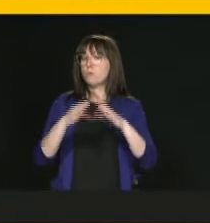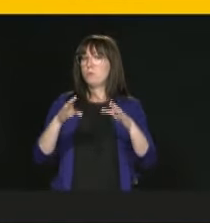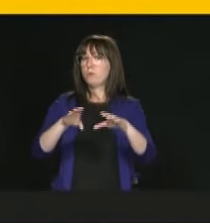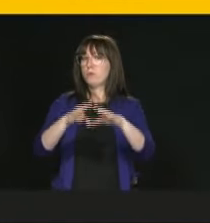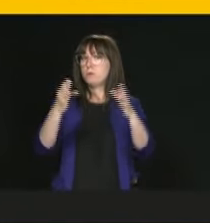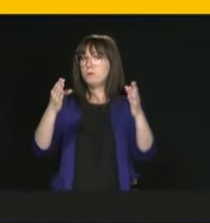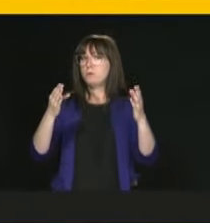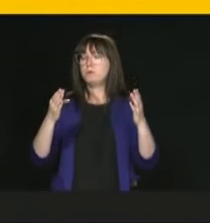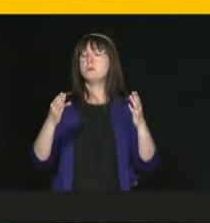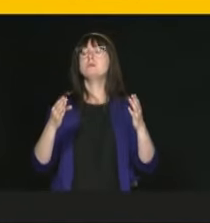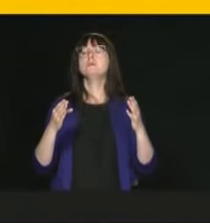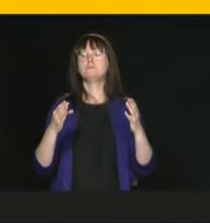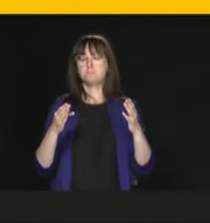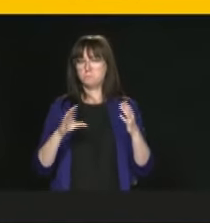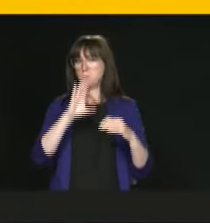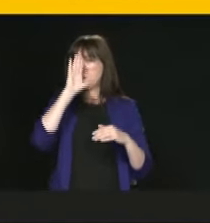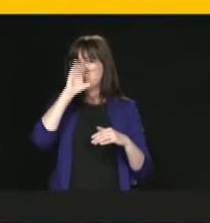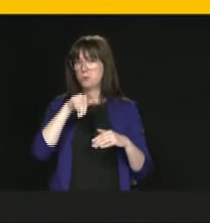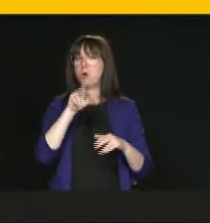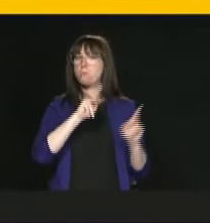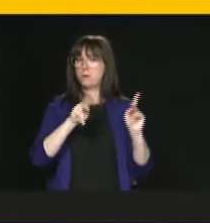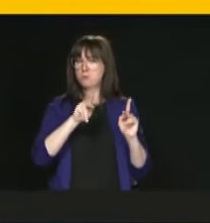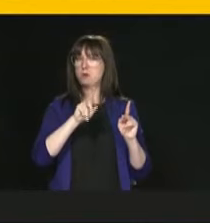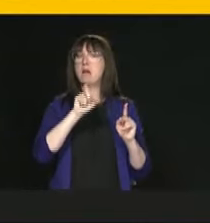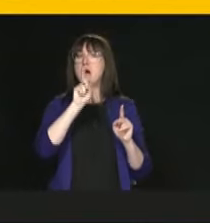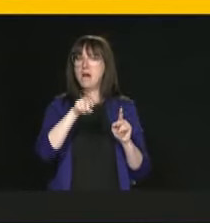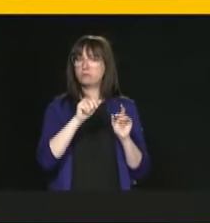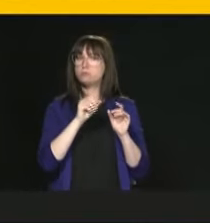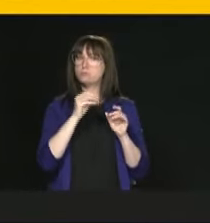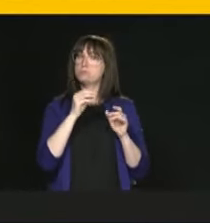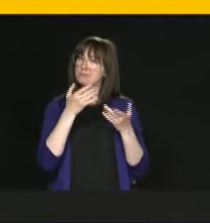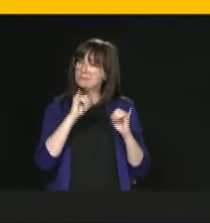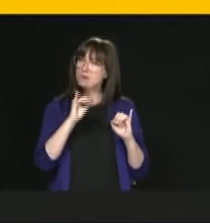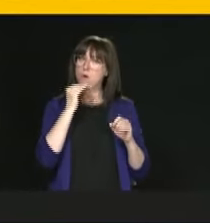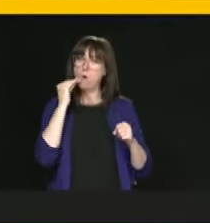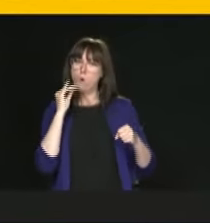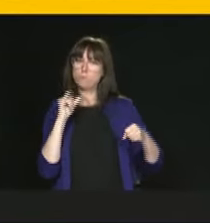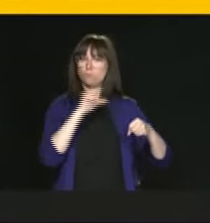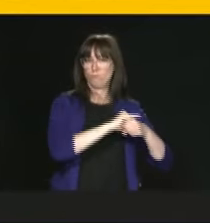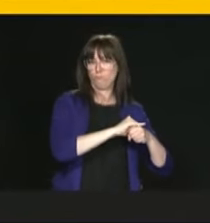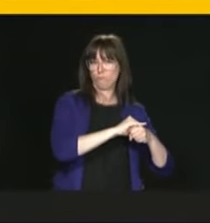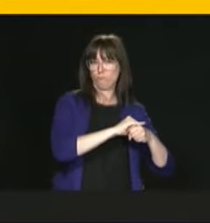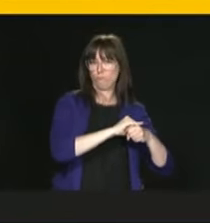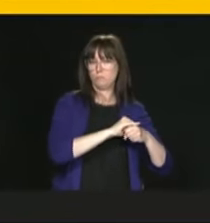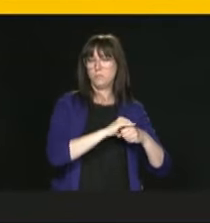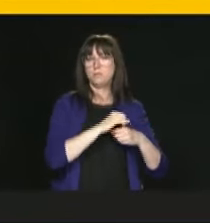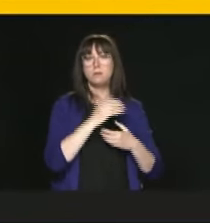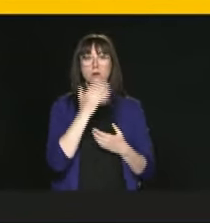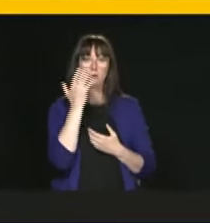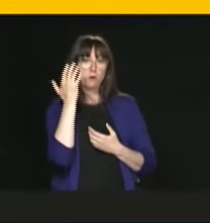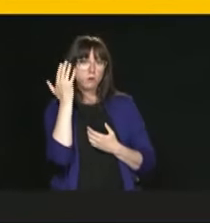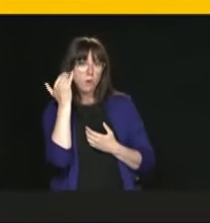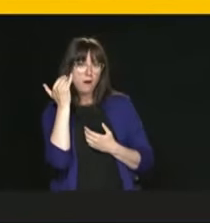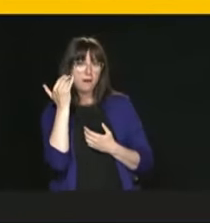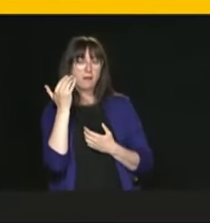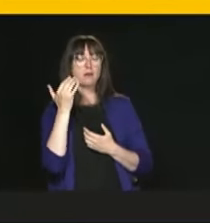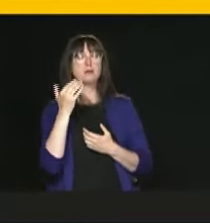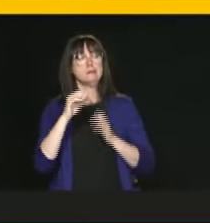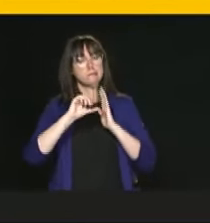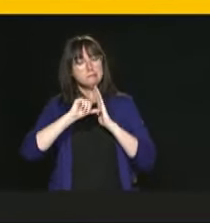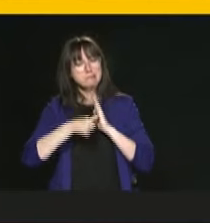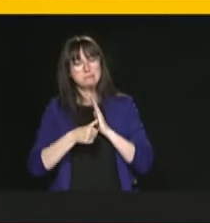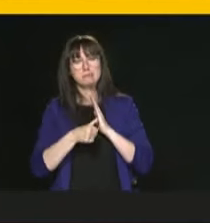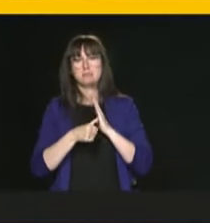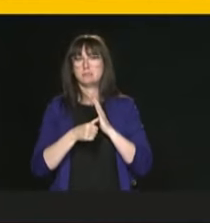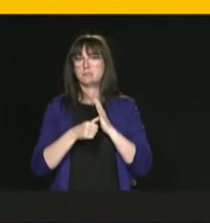that many people will have to continue to stay home, and that's why our emphasis right now continues to